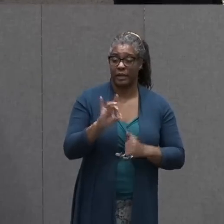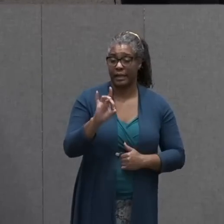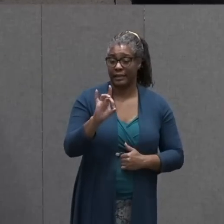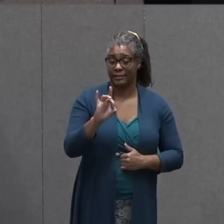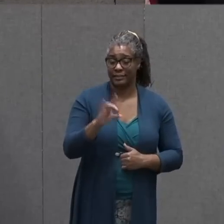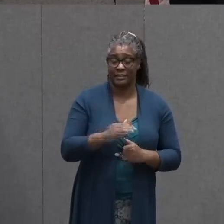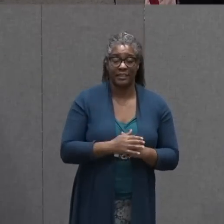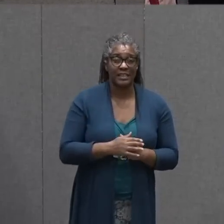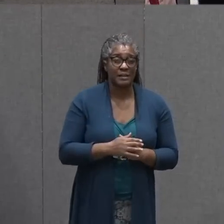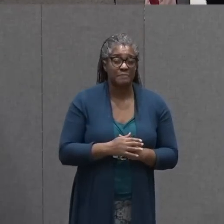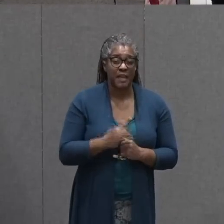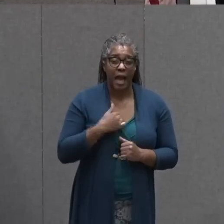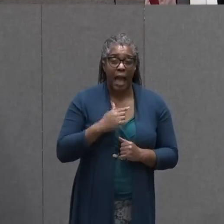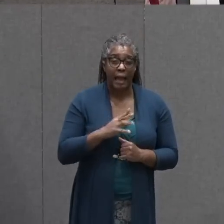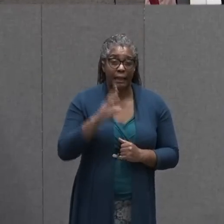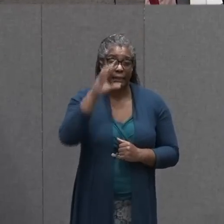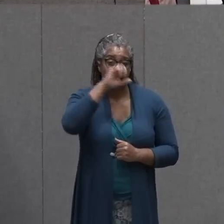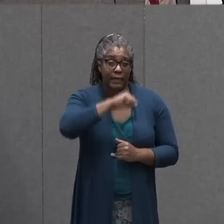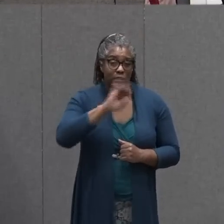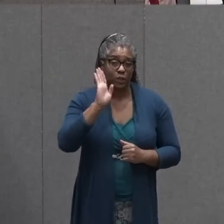make about